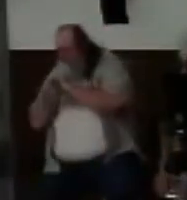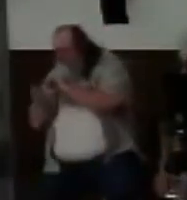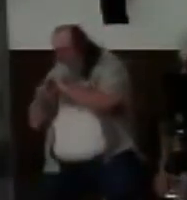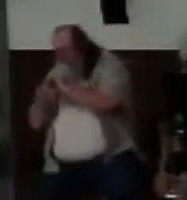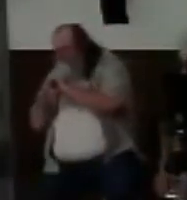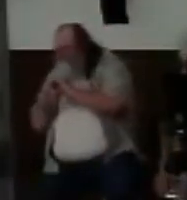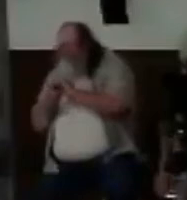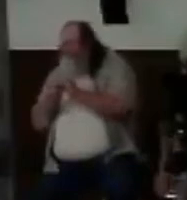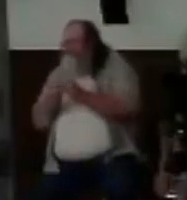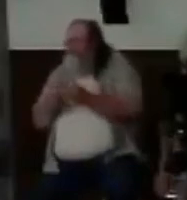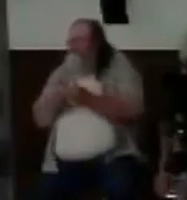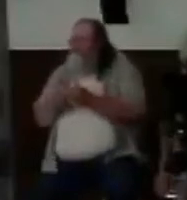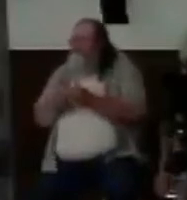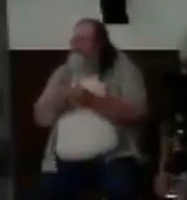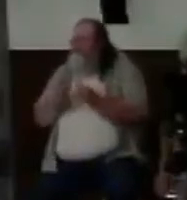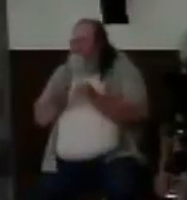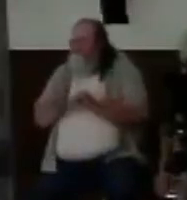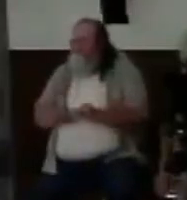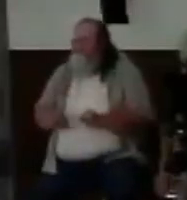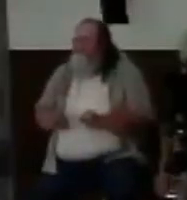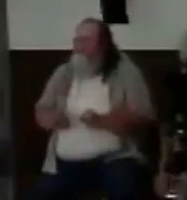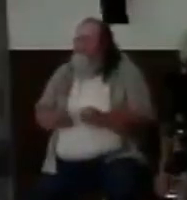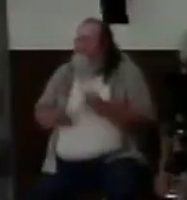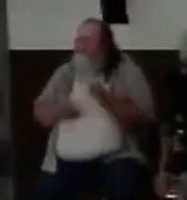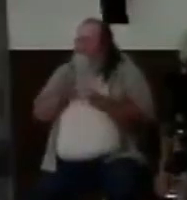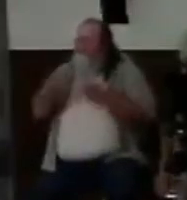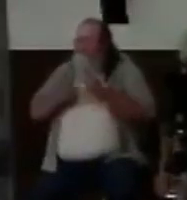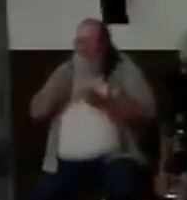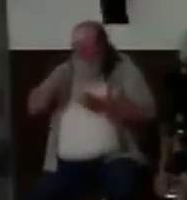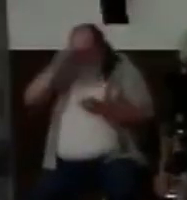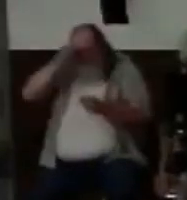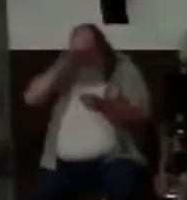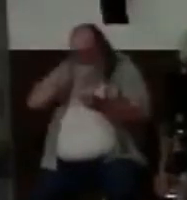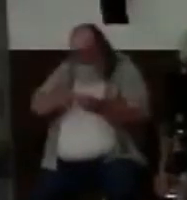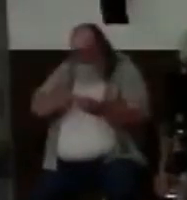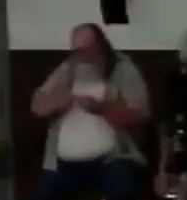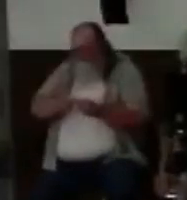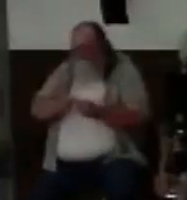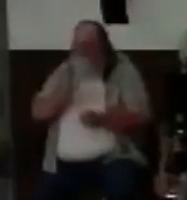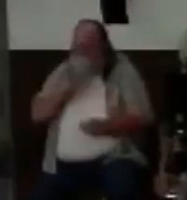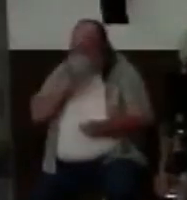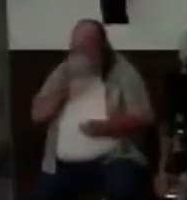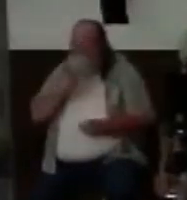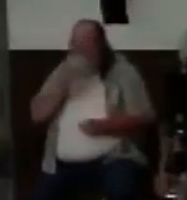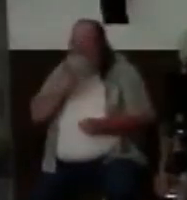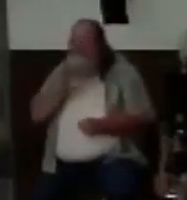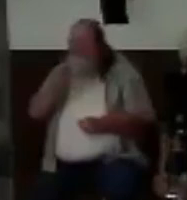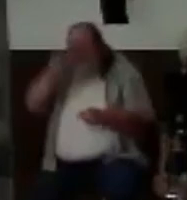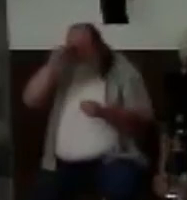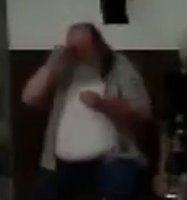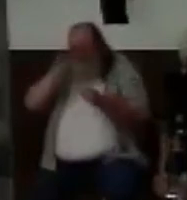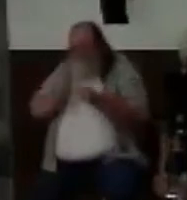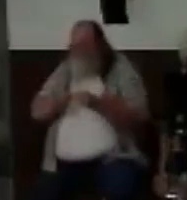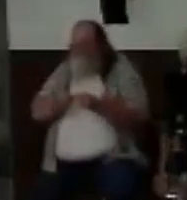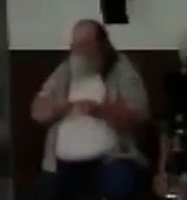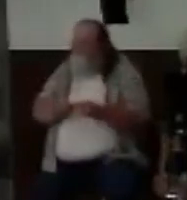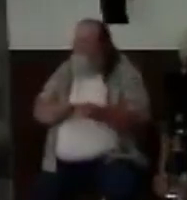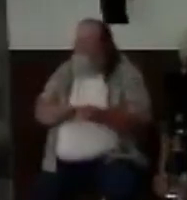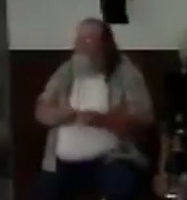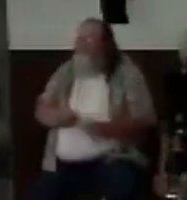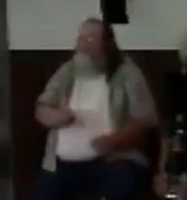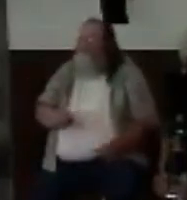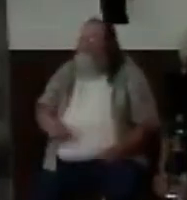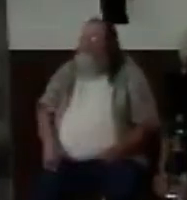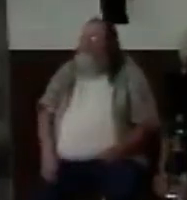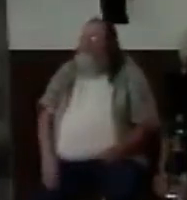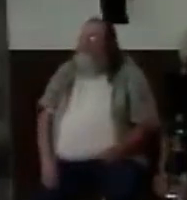As the people were reciting by memory, hence the tradition, Zechariah 14, 8 through